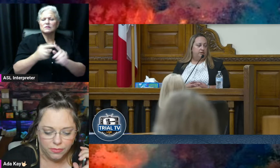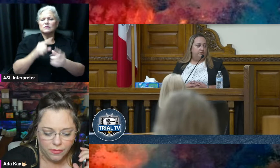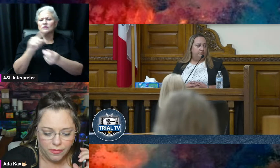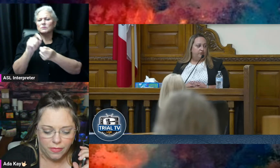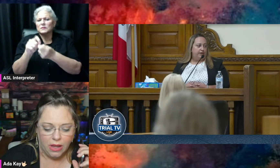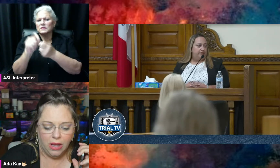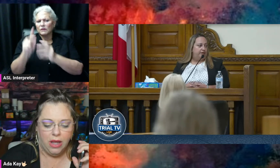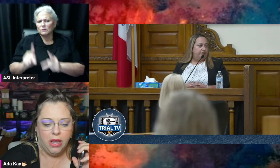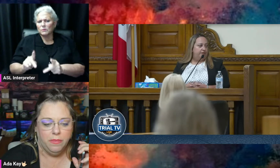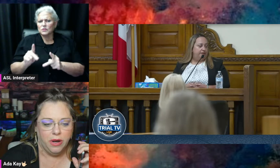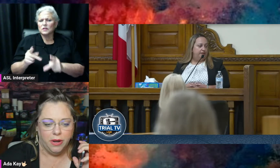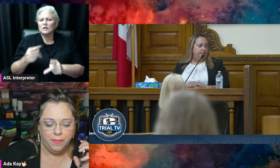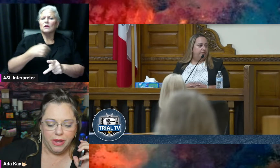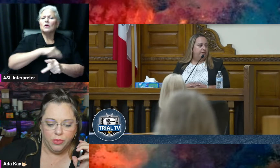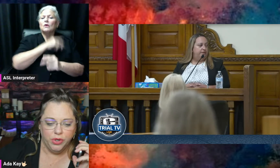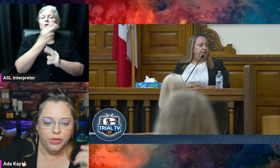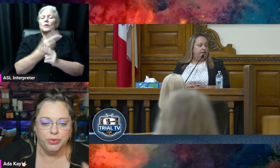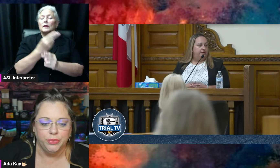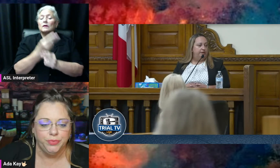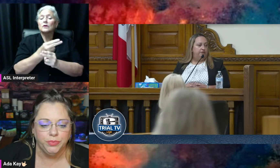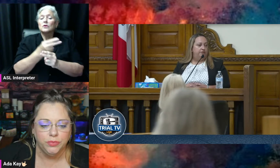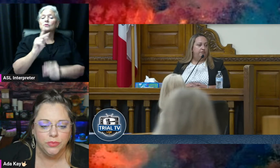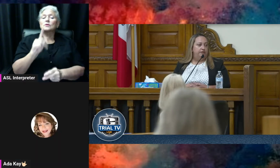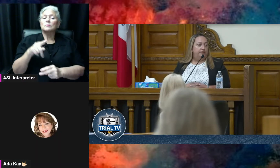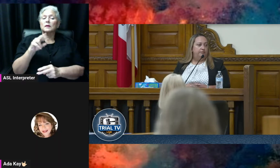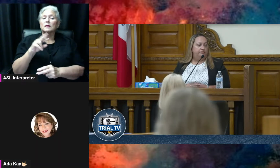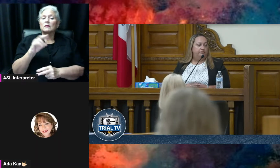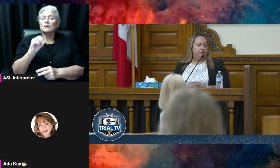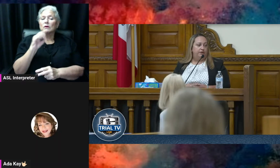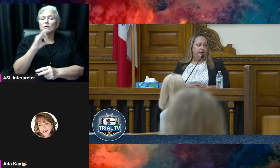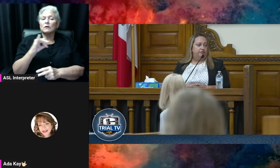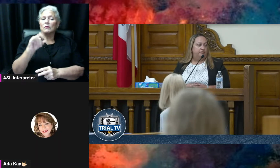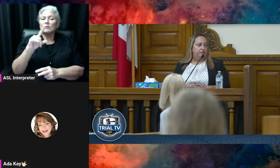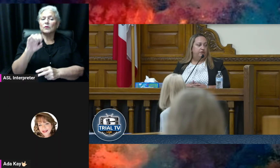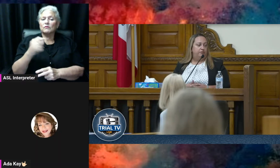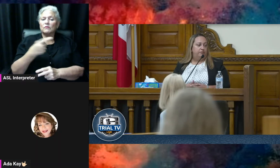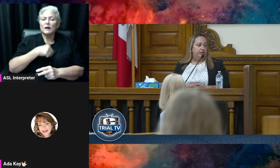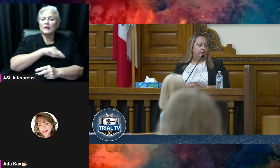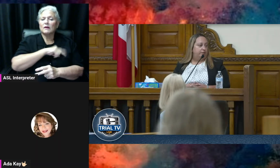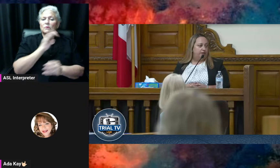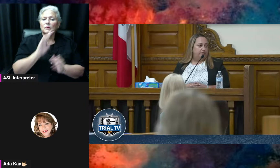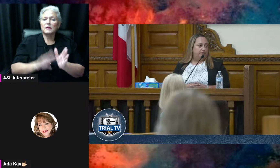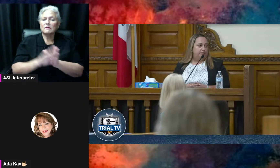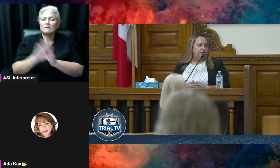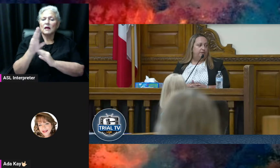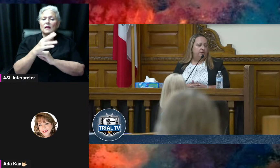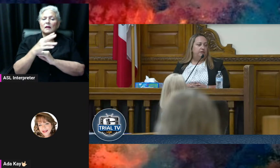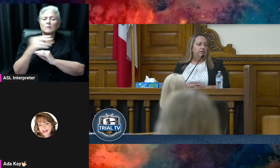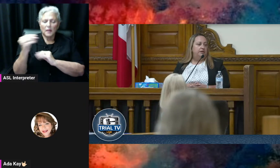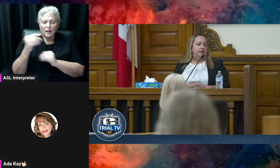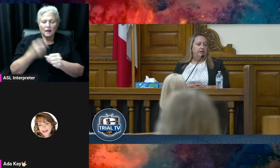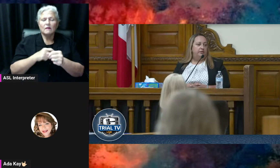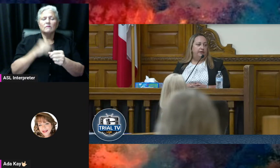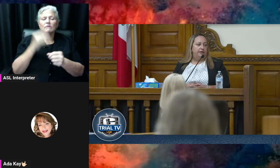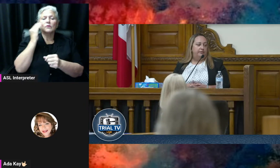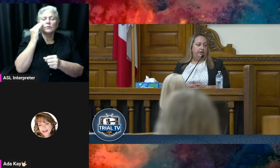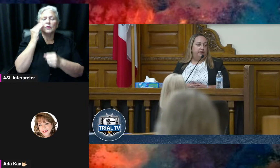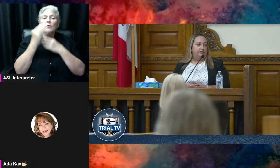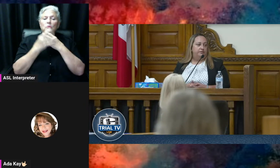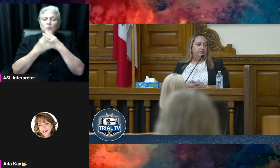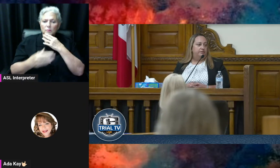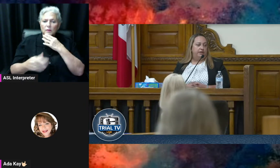use the profile that we develop, and we also develop profiles from known blood or buccal samples. And then we